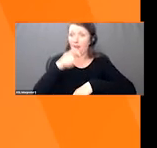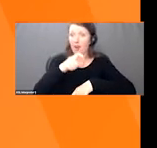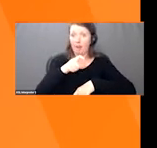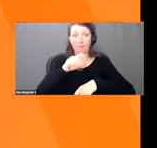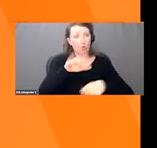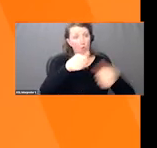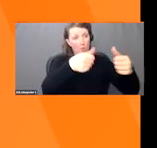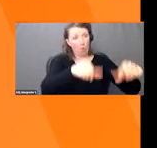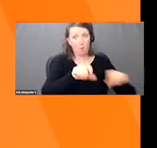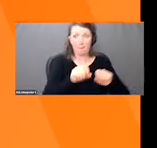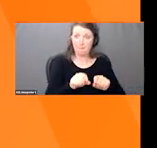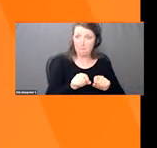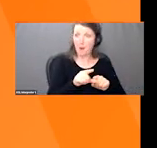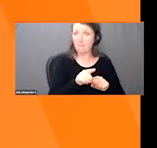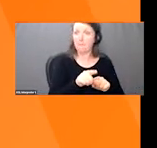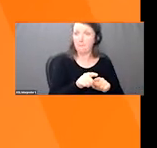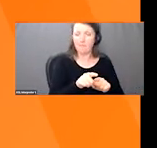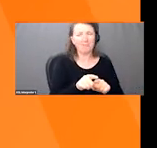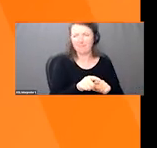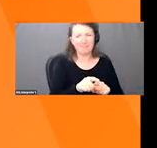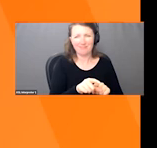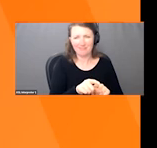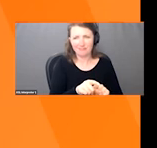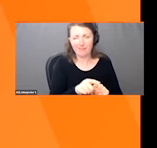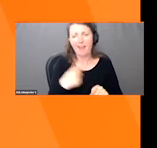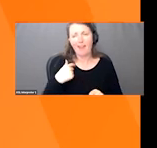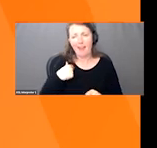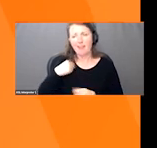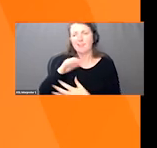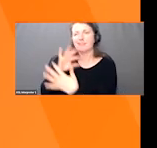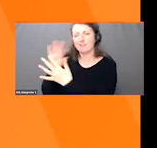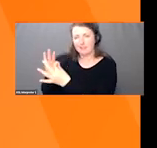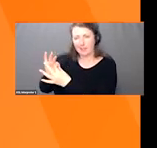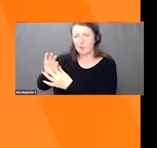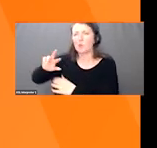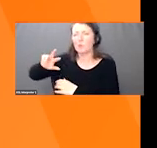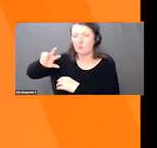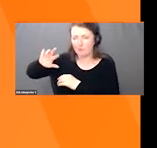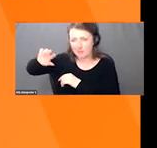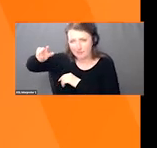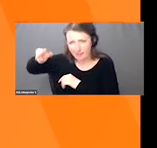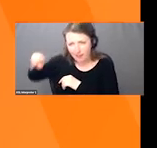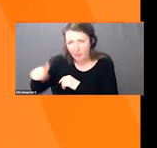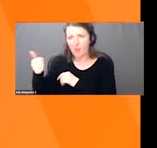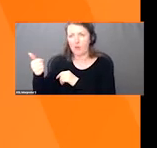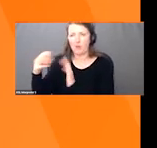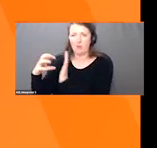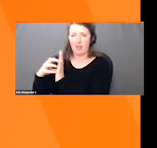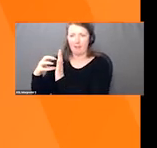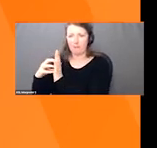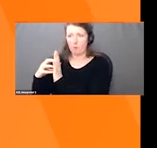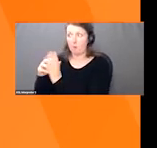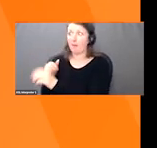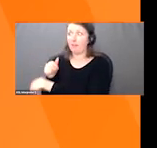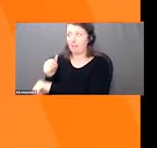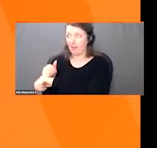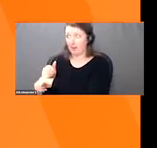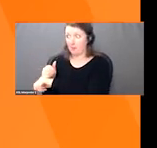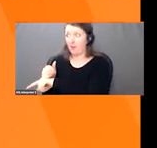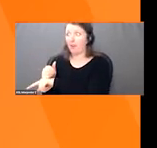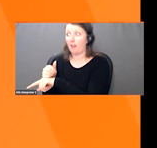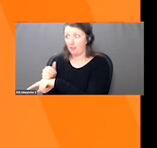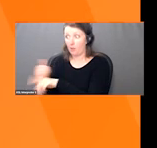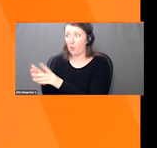content manager. The goal there again is if you're going to invest in the platform, the goal there is to do it